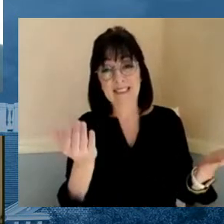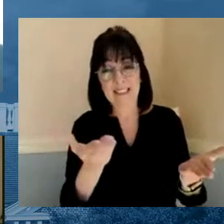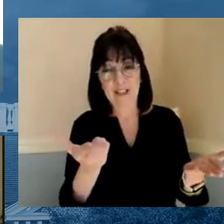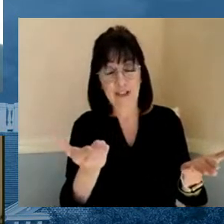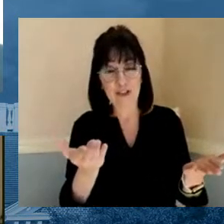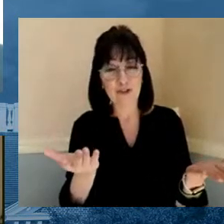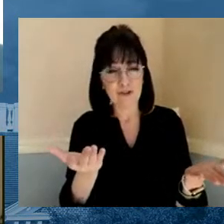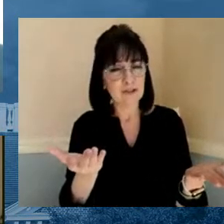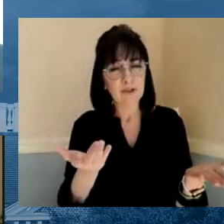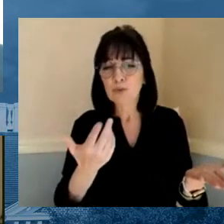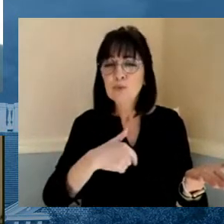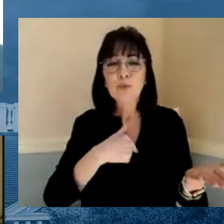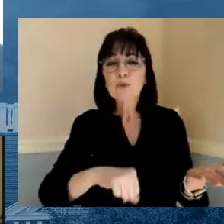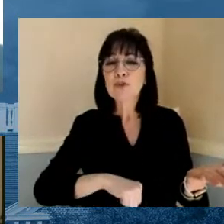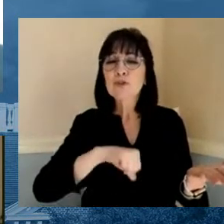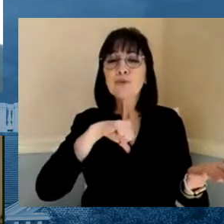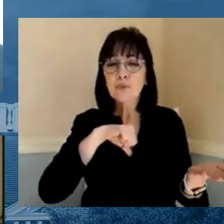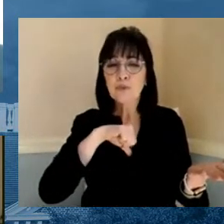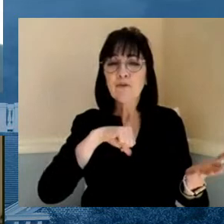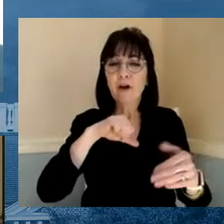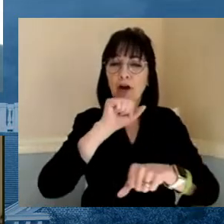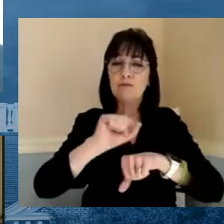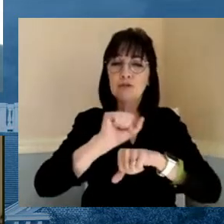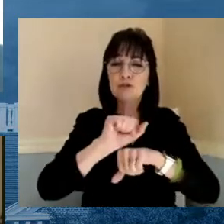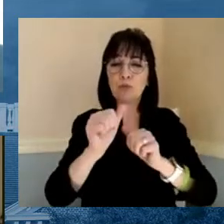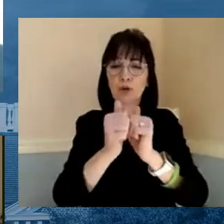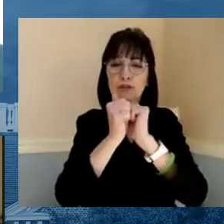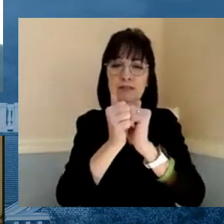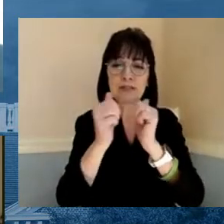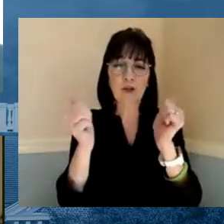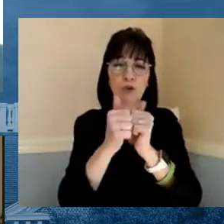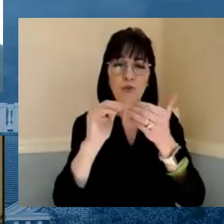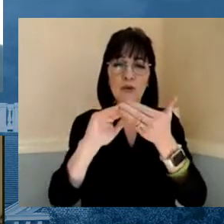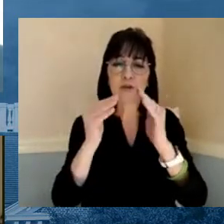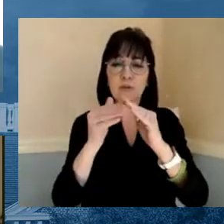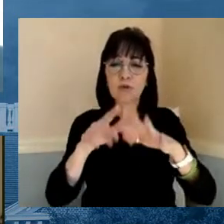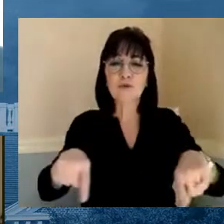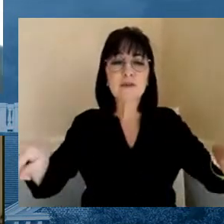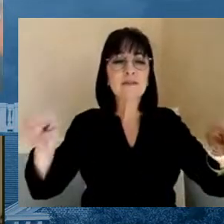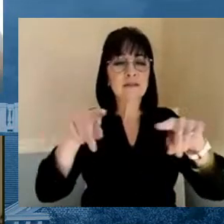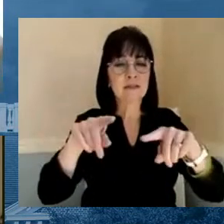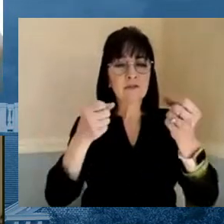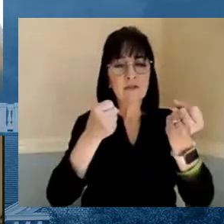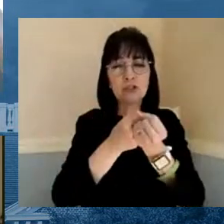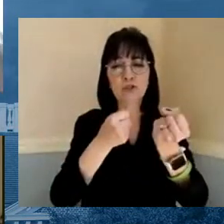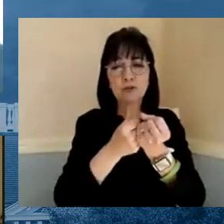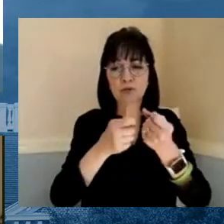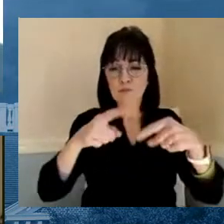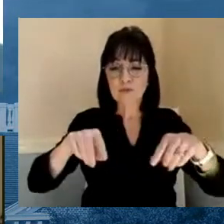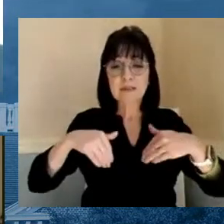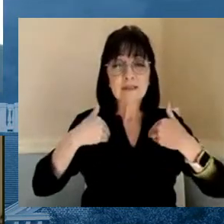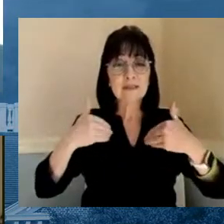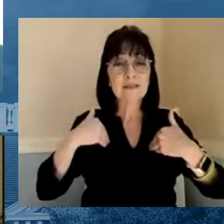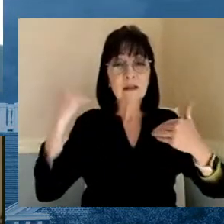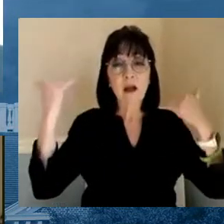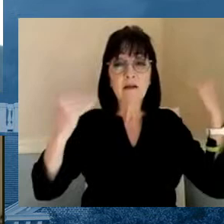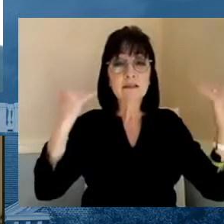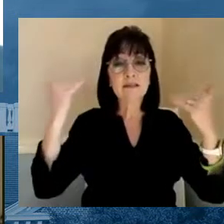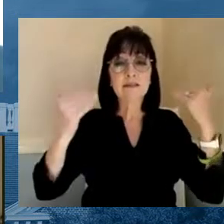have that opportunity to work with our community and our providers in supporting these young adults into the next phase of their